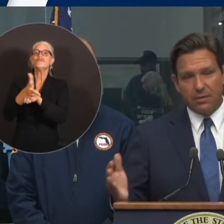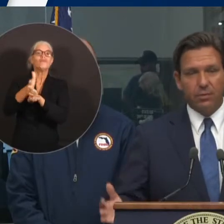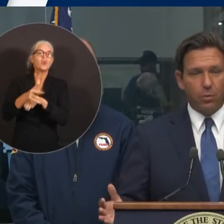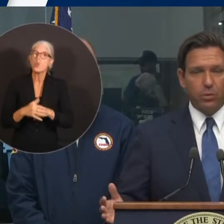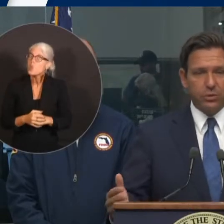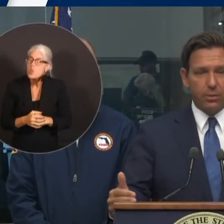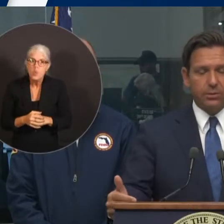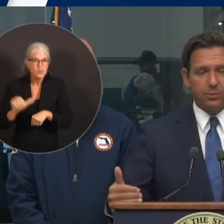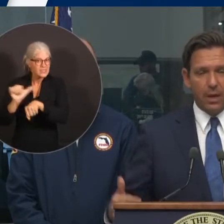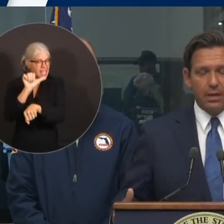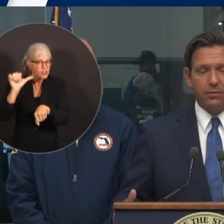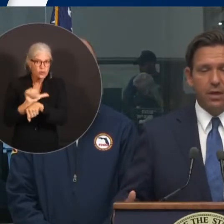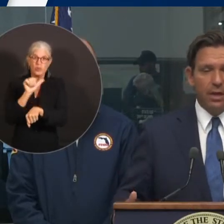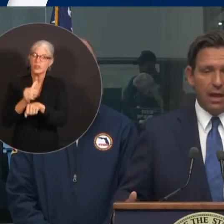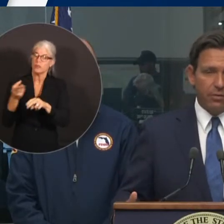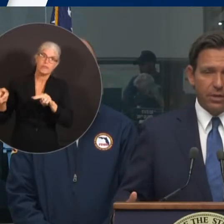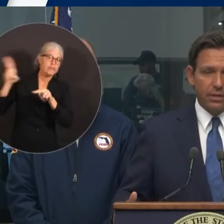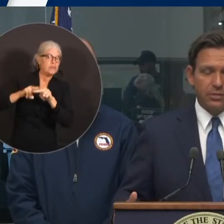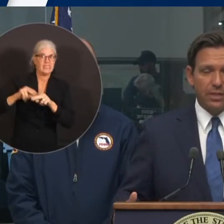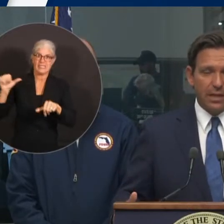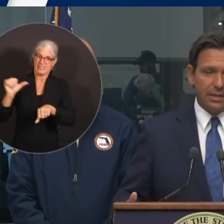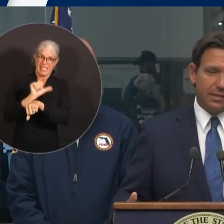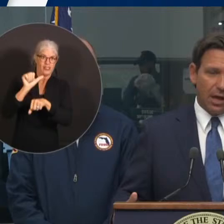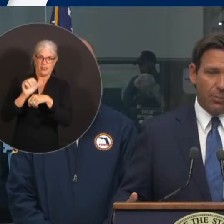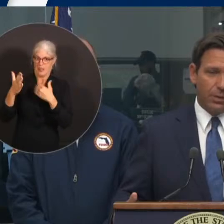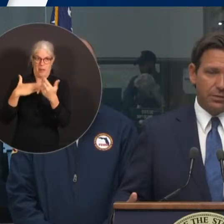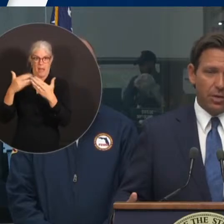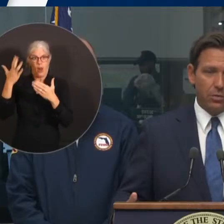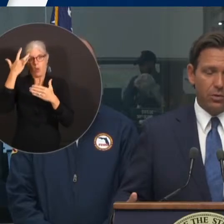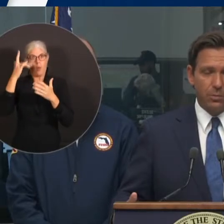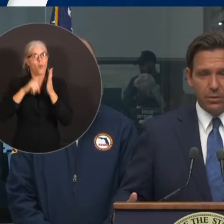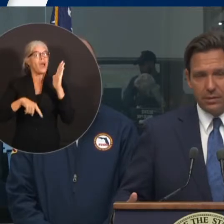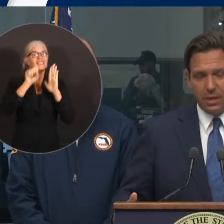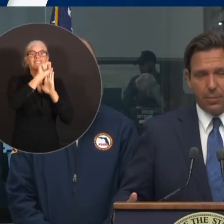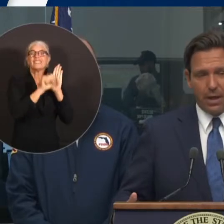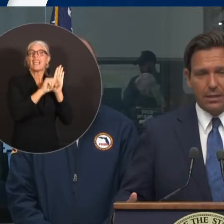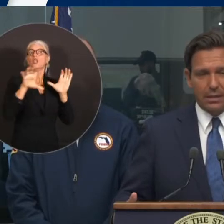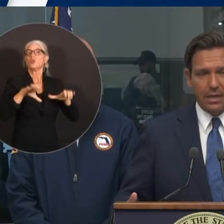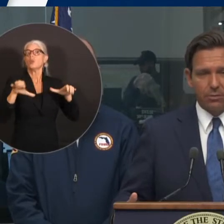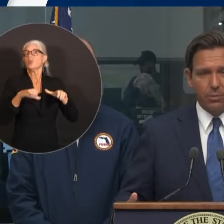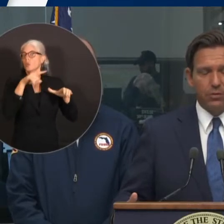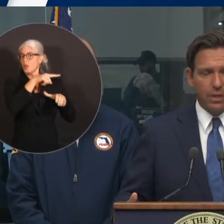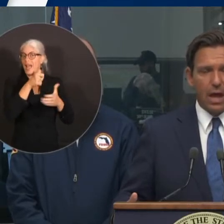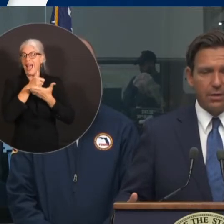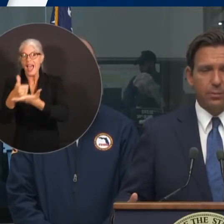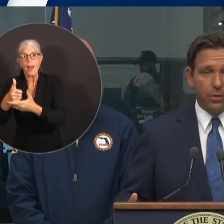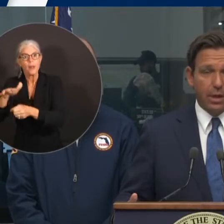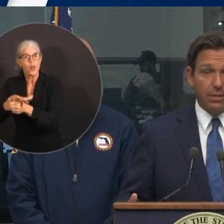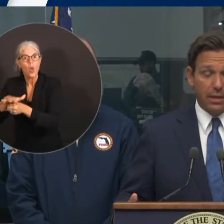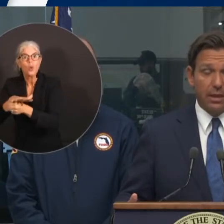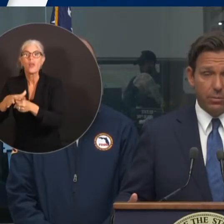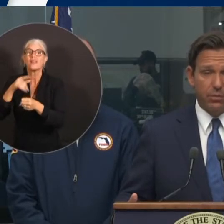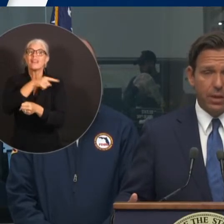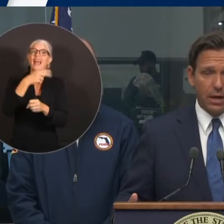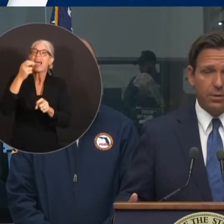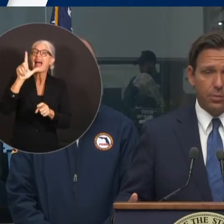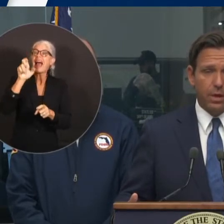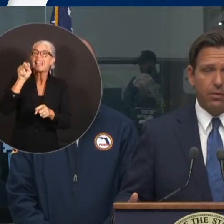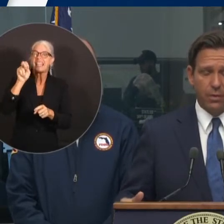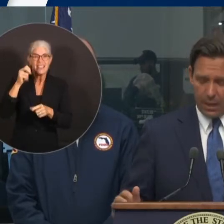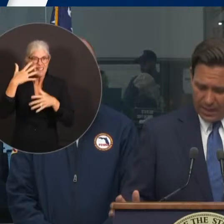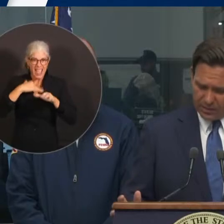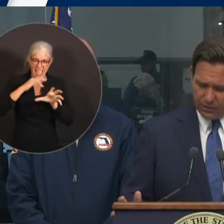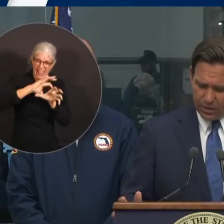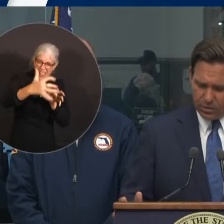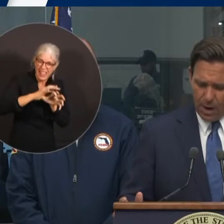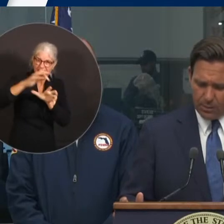say that's even more so in spite of everything the state did to help these local communities hit by Helene remove a lot of debris, and they did move a lot of debris